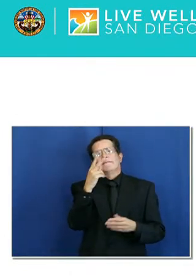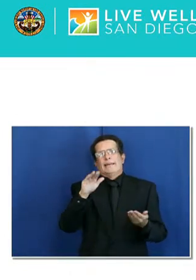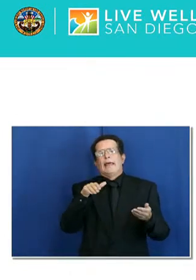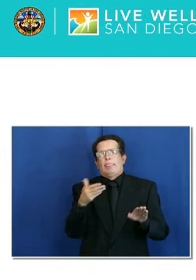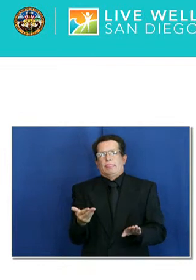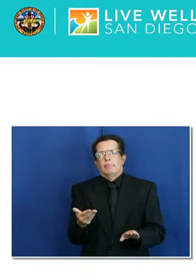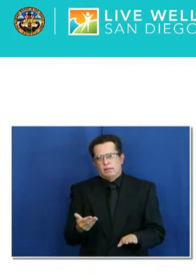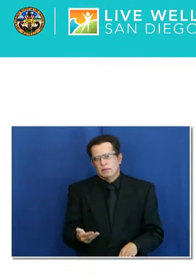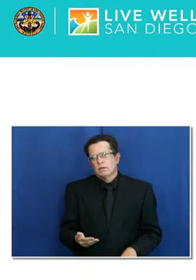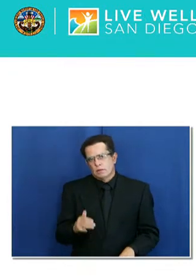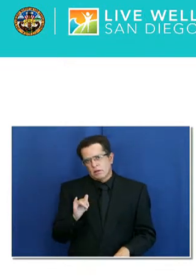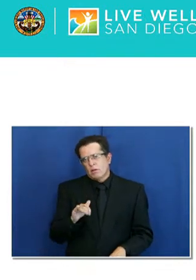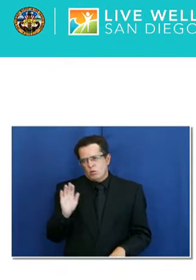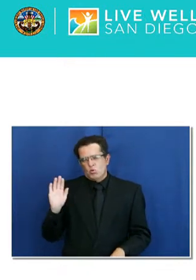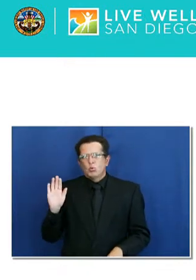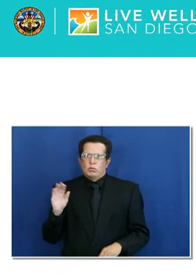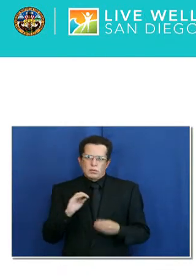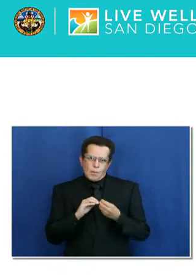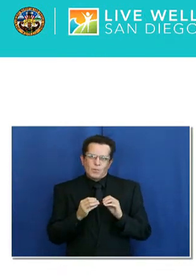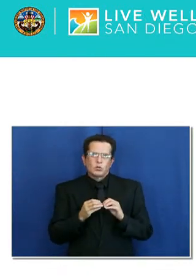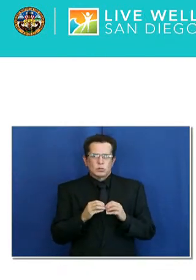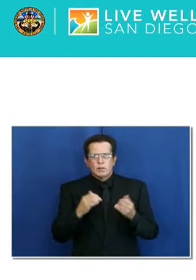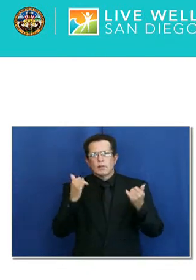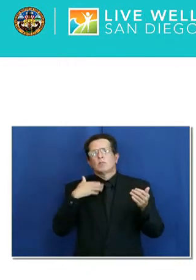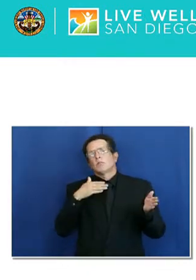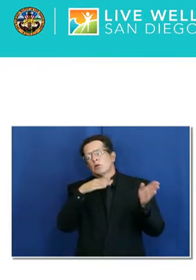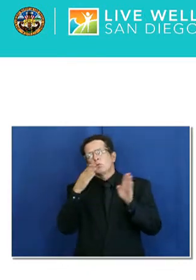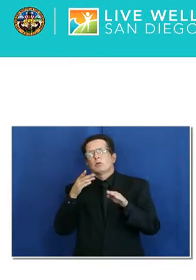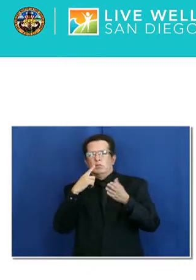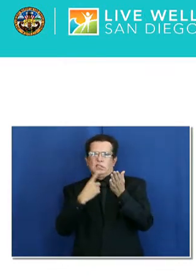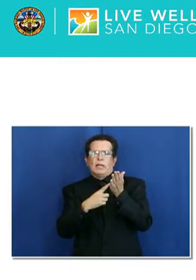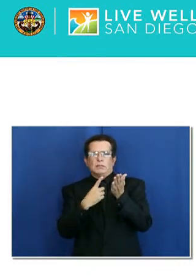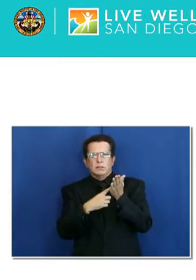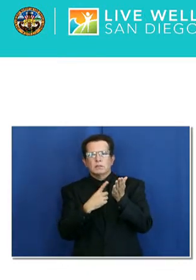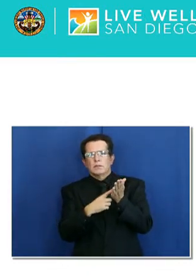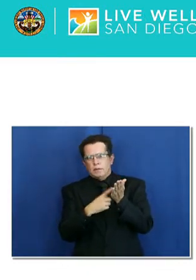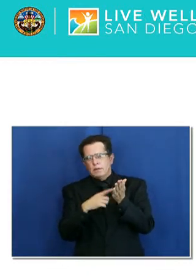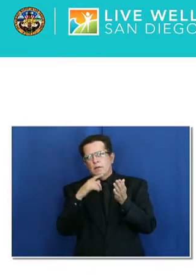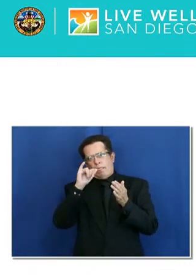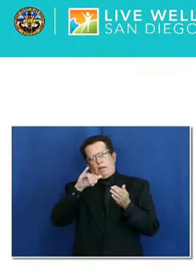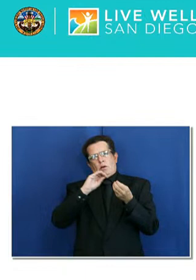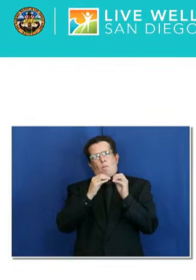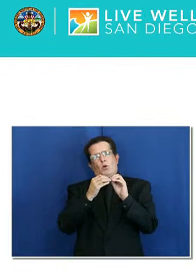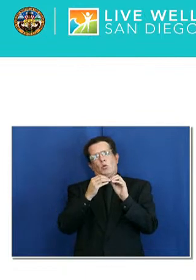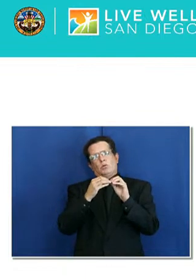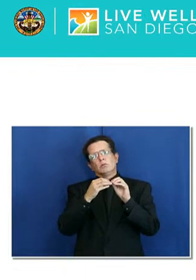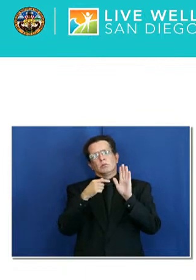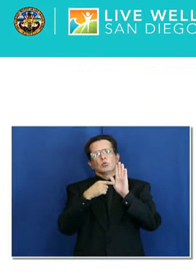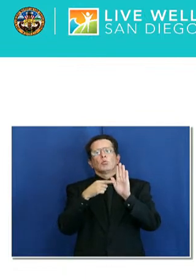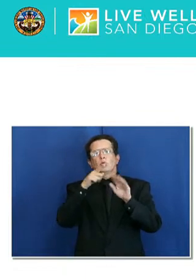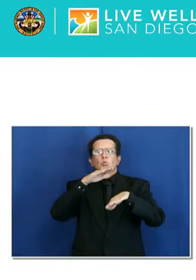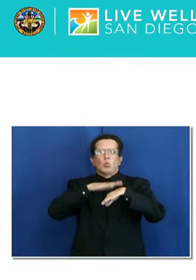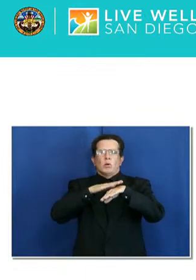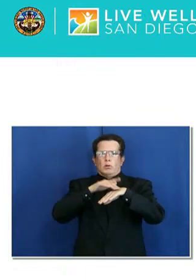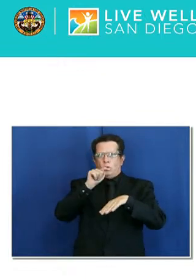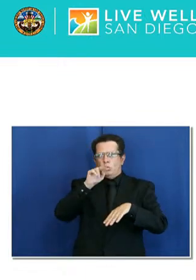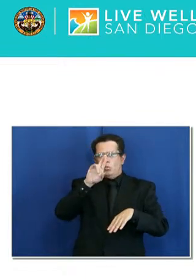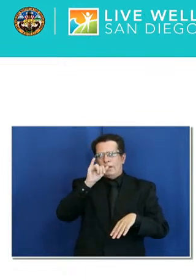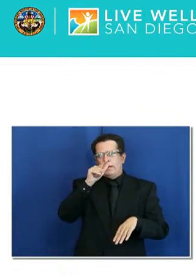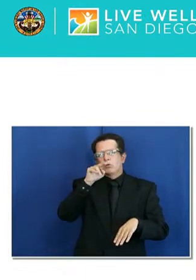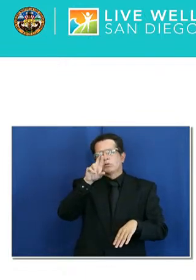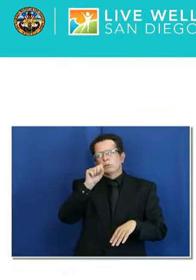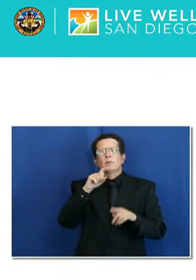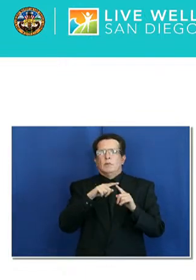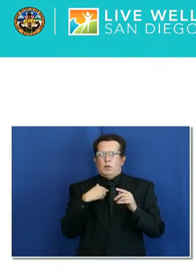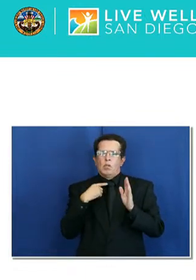Now, before moving to the discussion of the triggers, I'd like to just take a few minutes to give